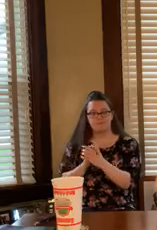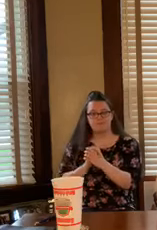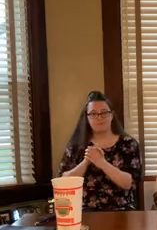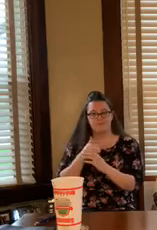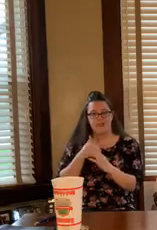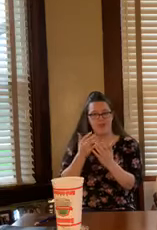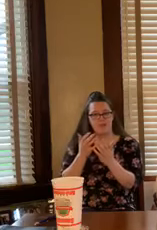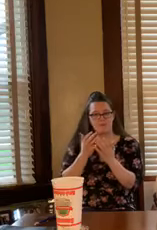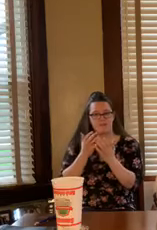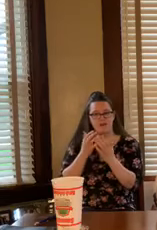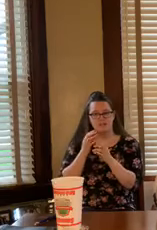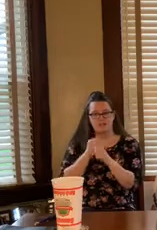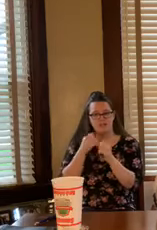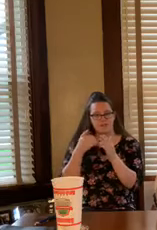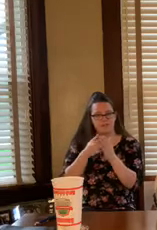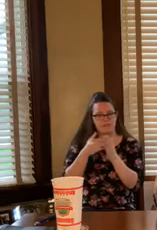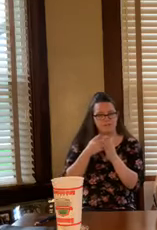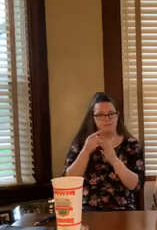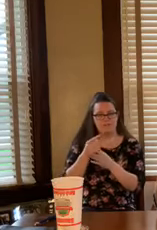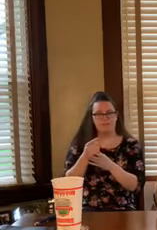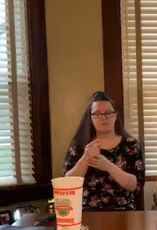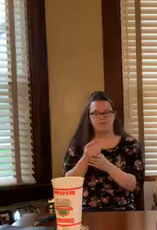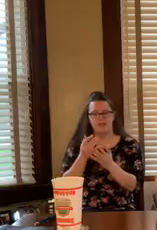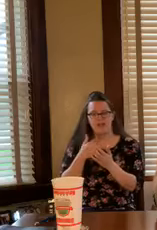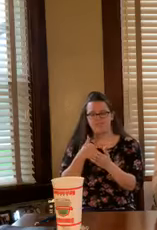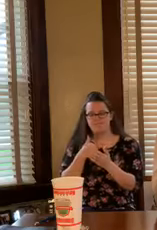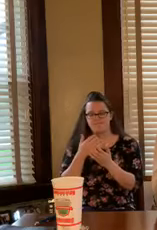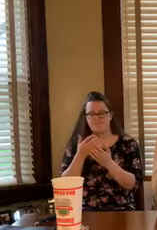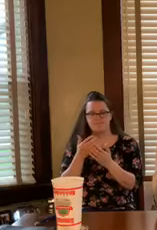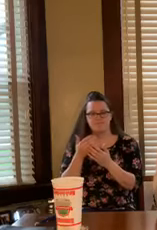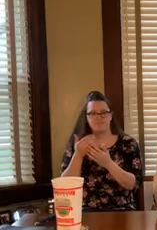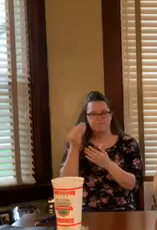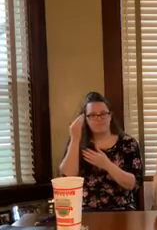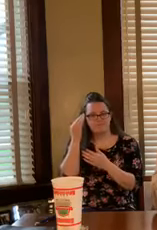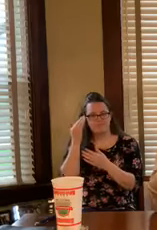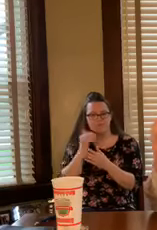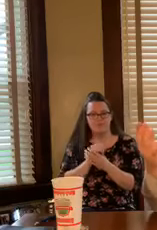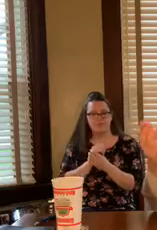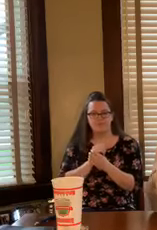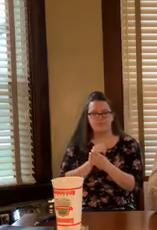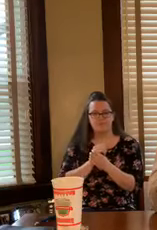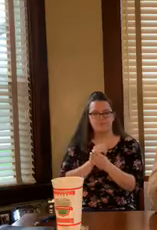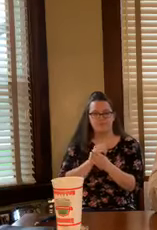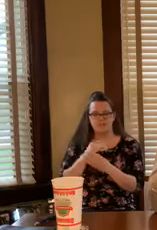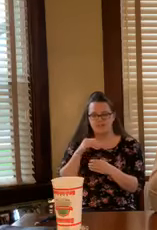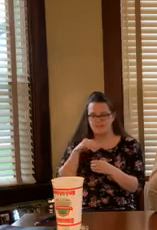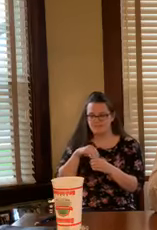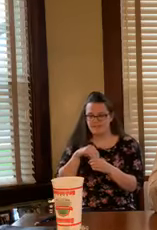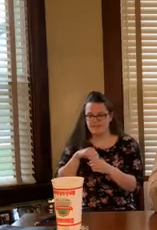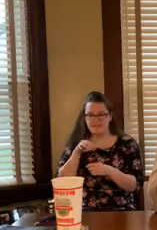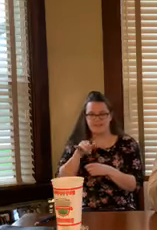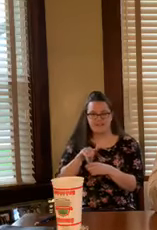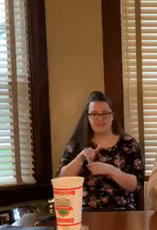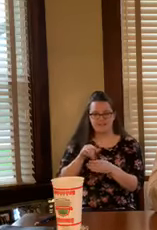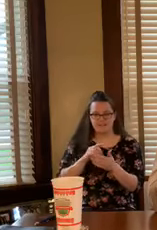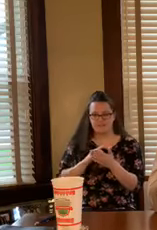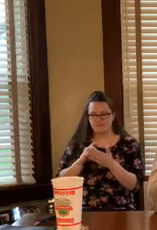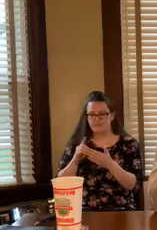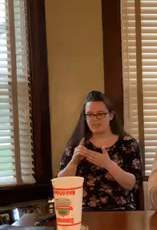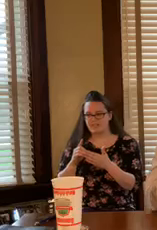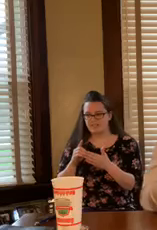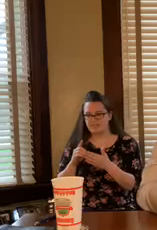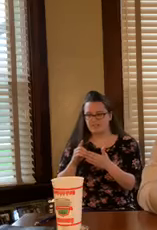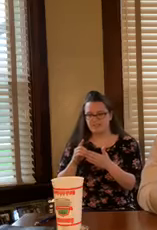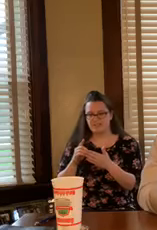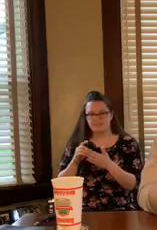I want to get right next to where you are, because I know beyond a shadow of a doubt, in the past few weeks, however many of these weeks that we've been doing